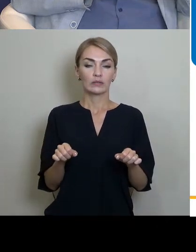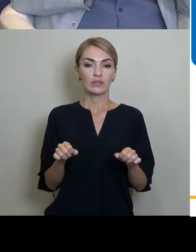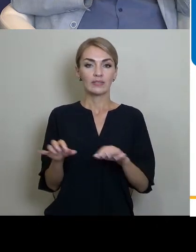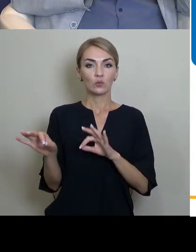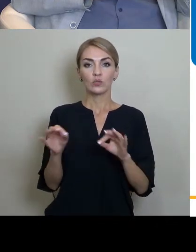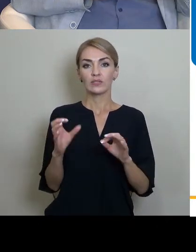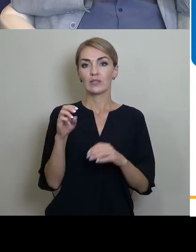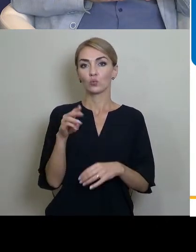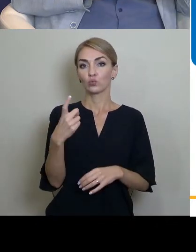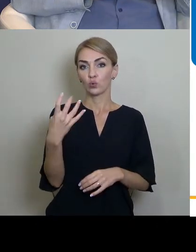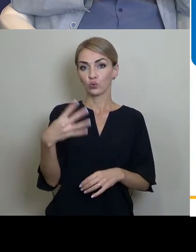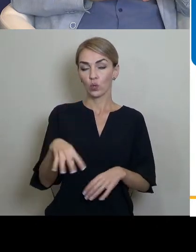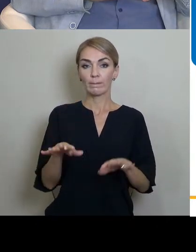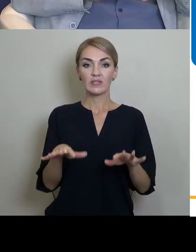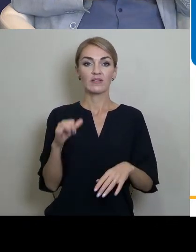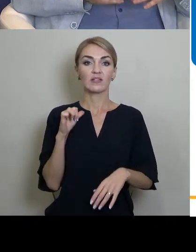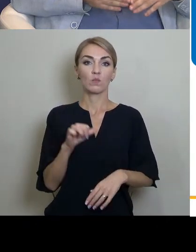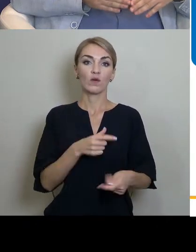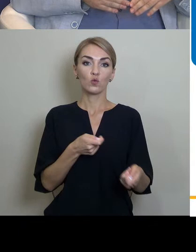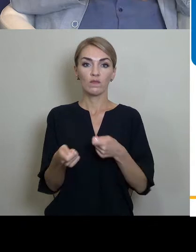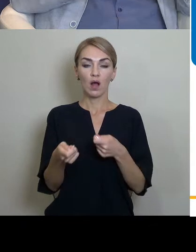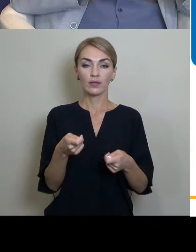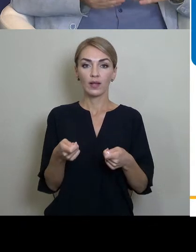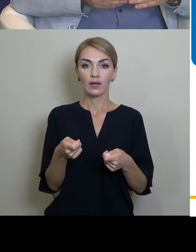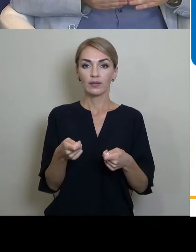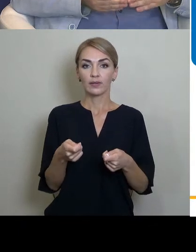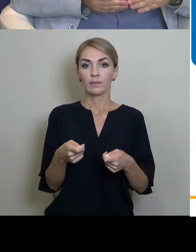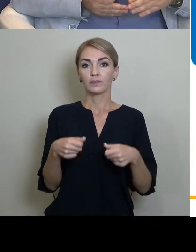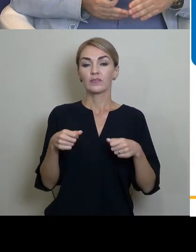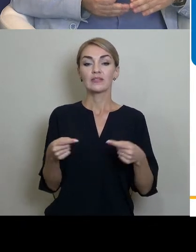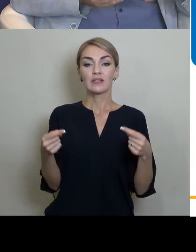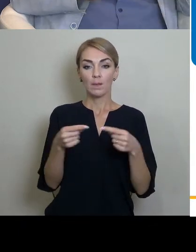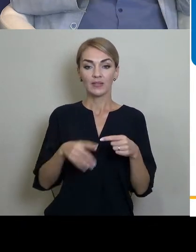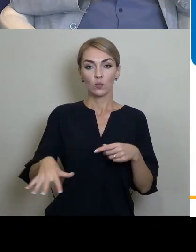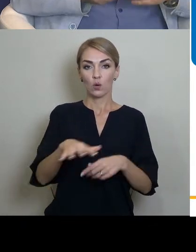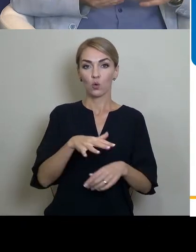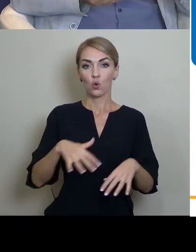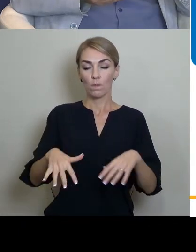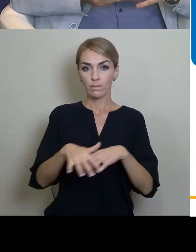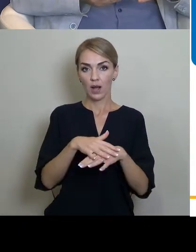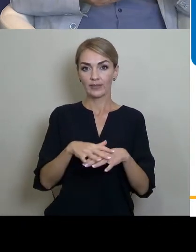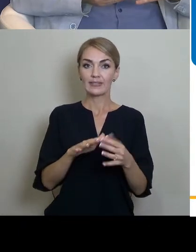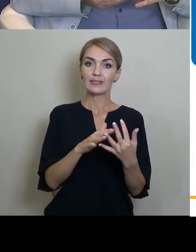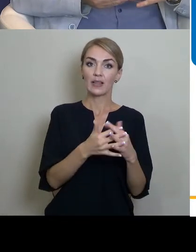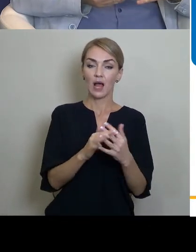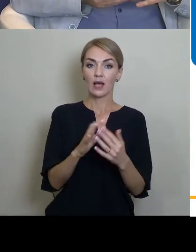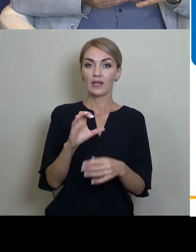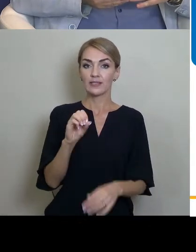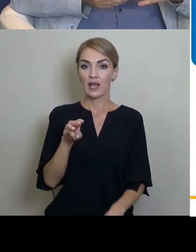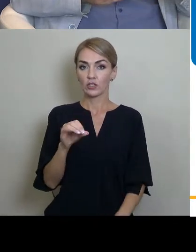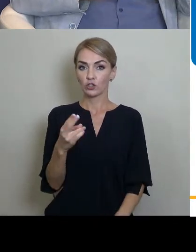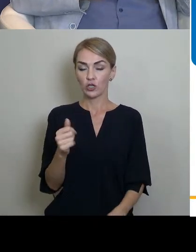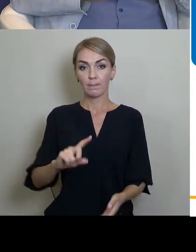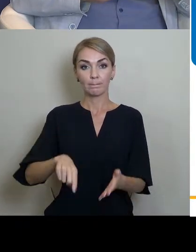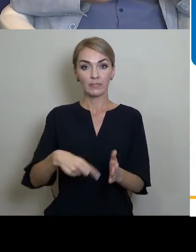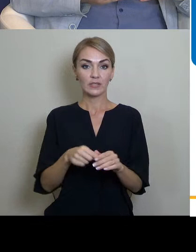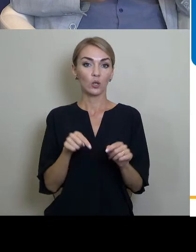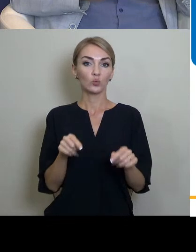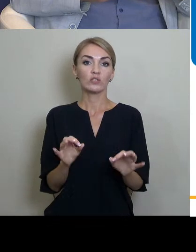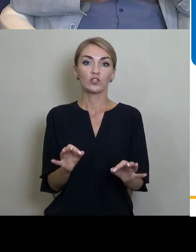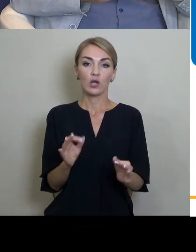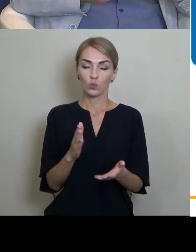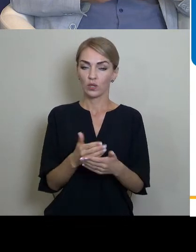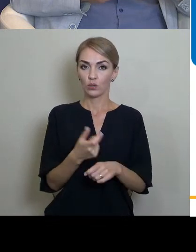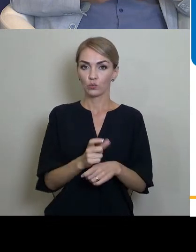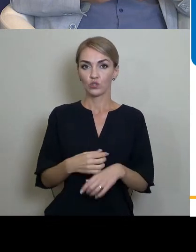representatives, again, under Article 140 of the Constitution, self-government, that's the right of the community and